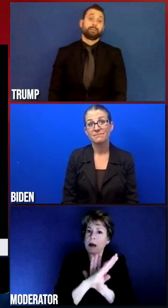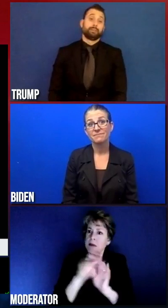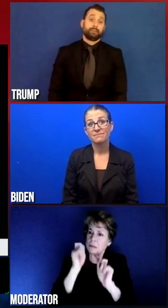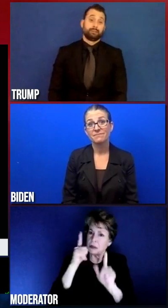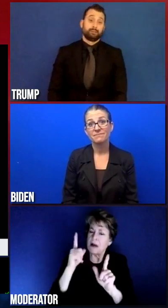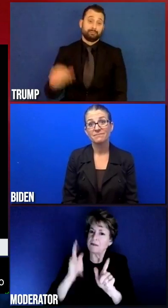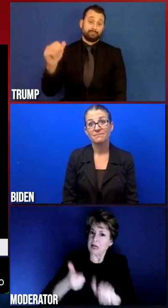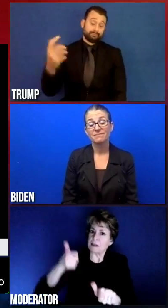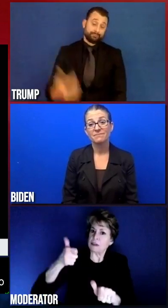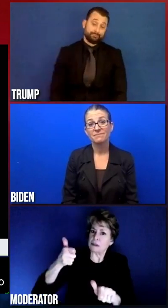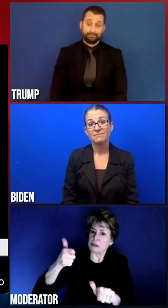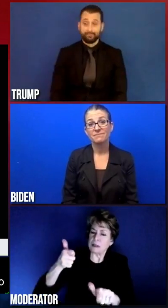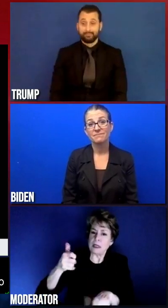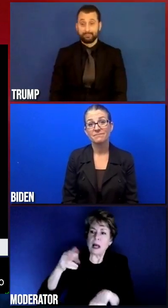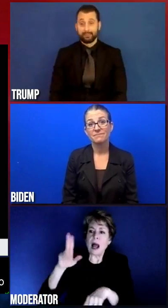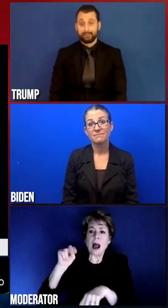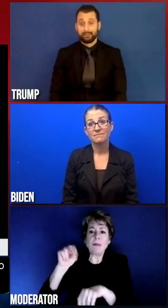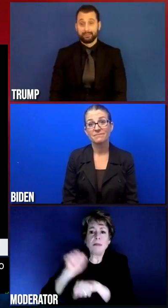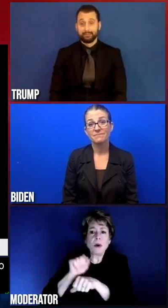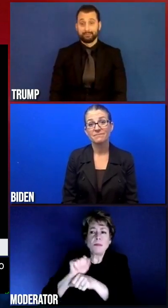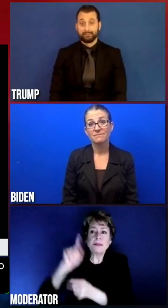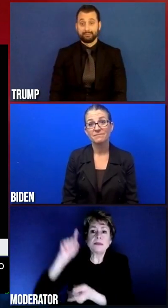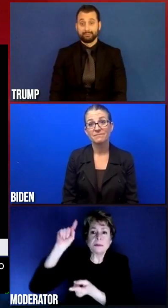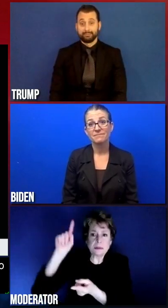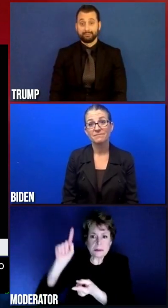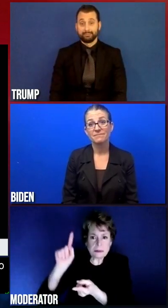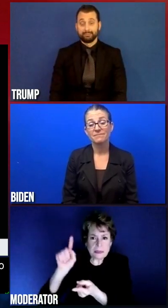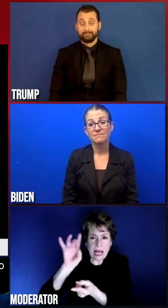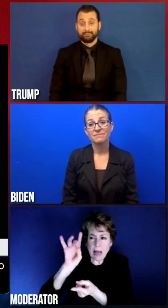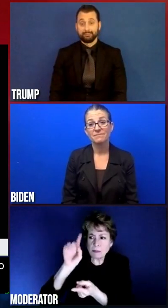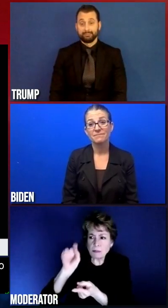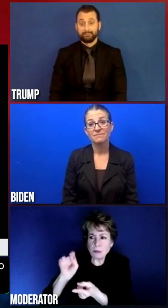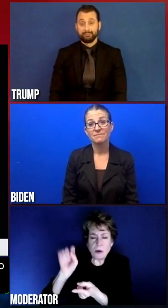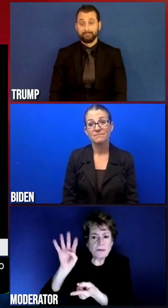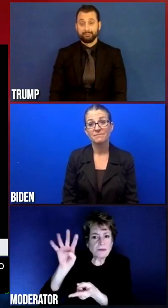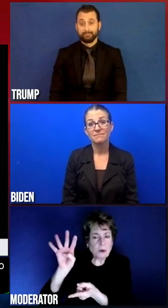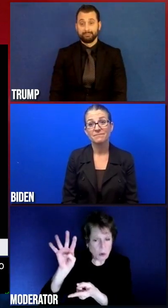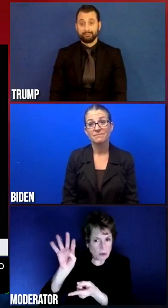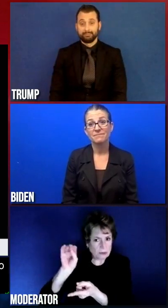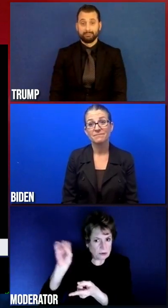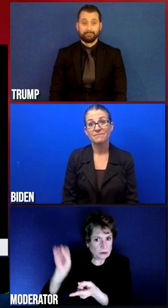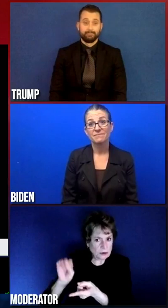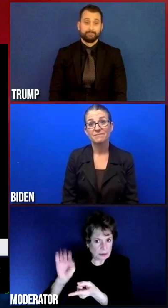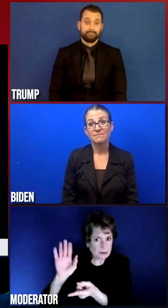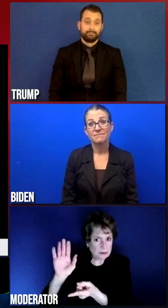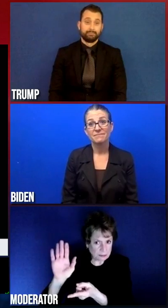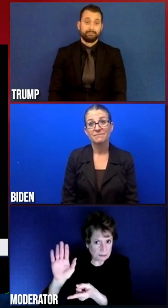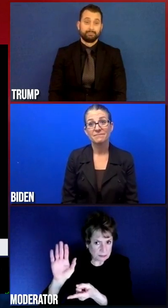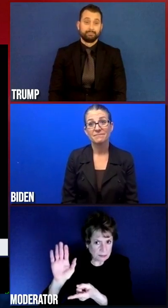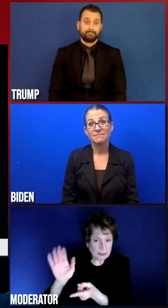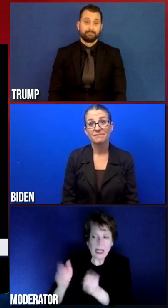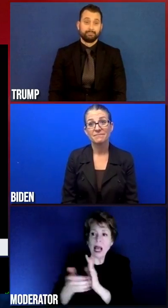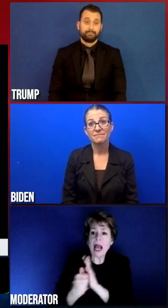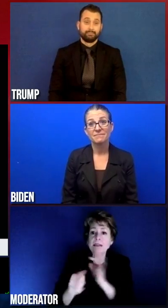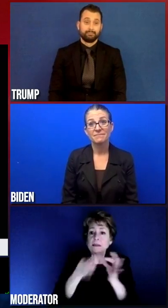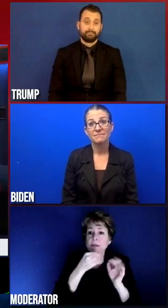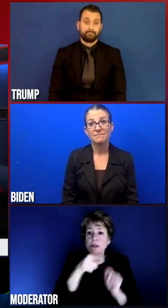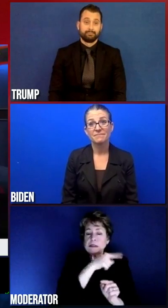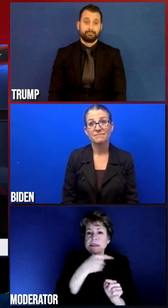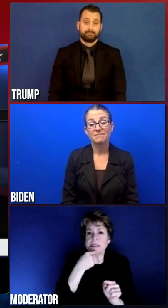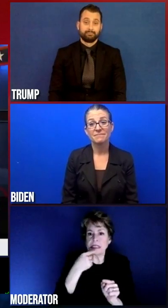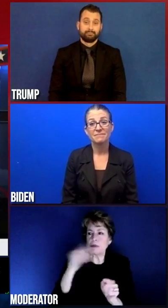Federal Reserve says the hit to growth, which is going to be there, is not going to be nearly as big as they had